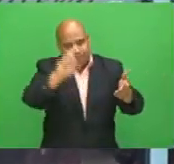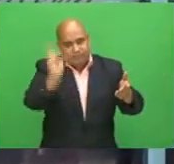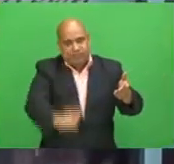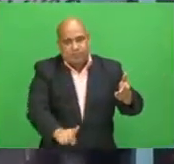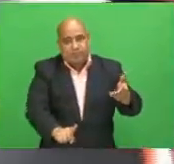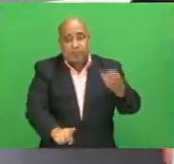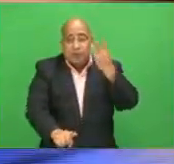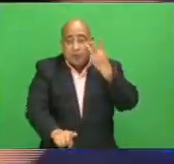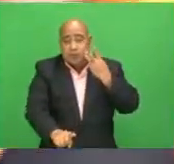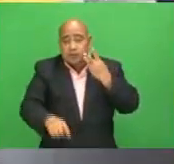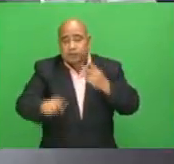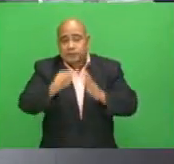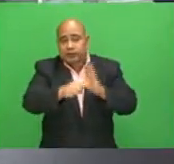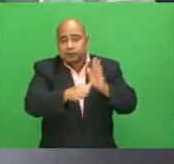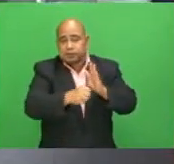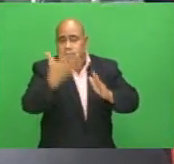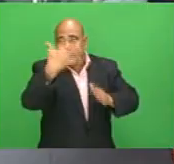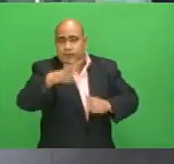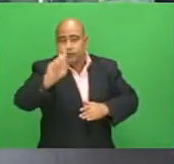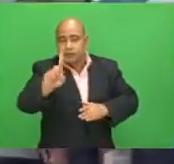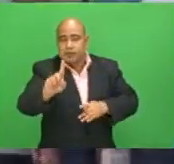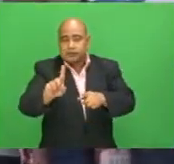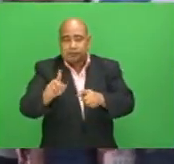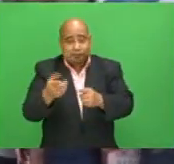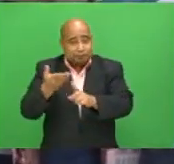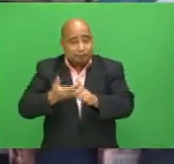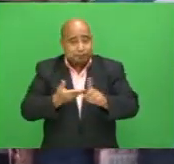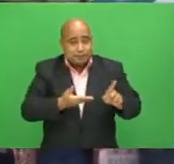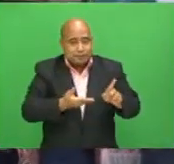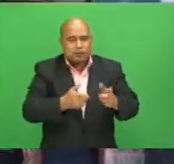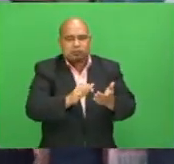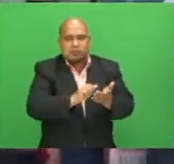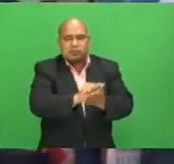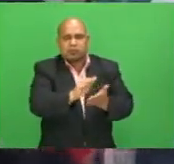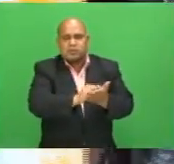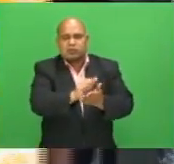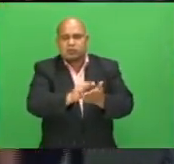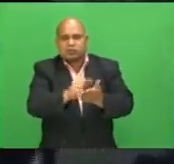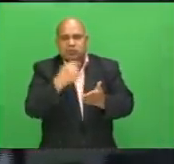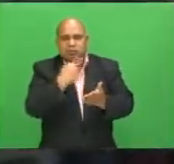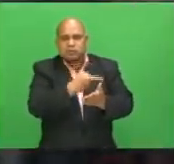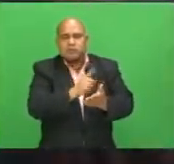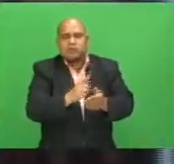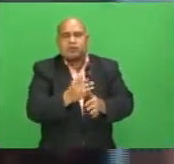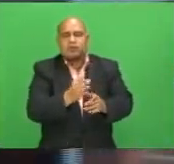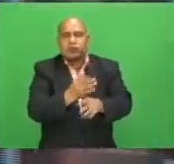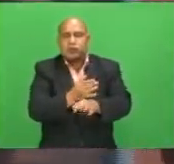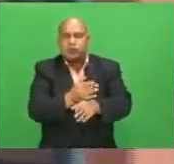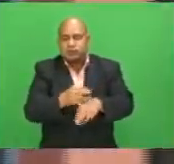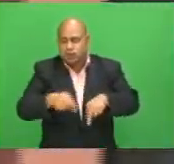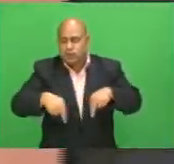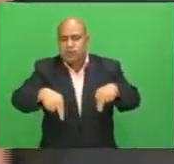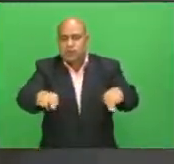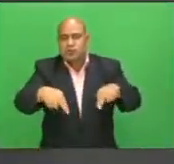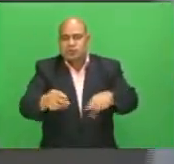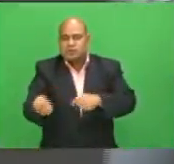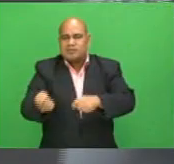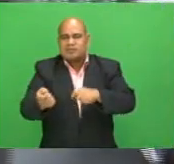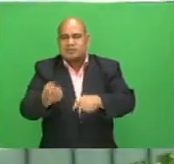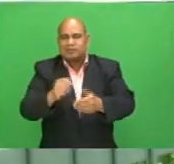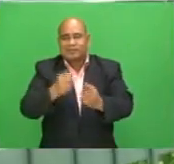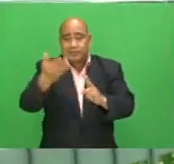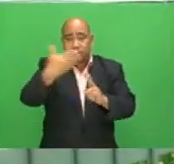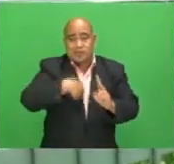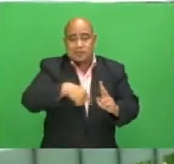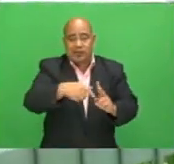Susana Turangaduandua, who says she used to sell cooked fish on the roadside, but following the lockdown and curfew, her business wasn't